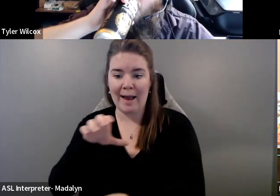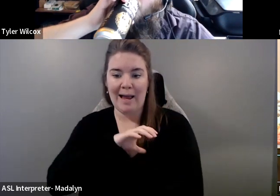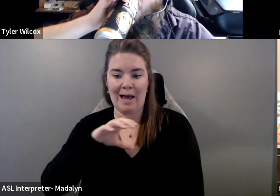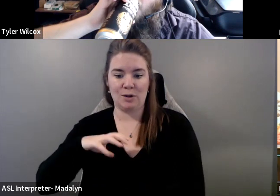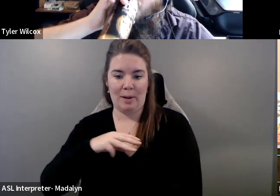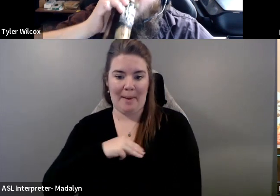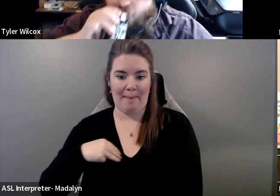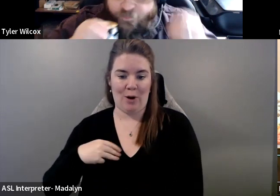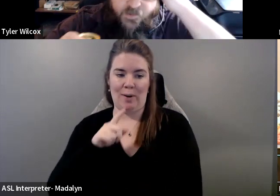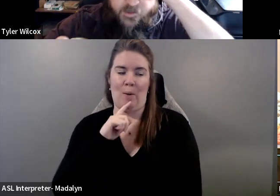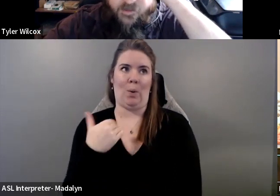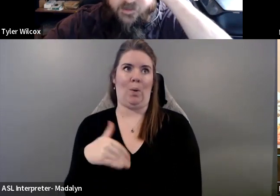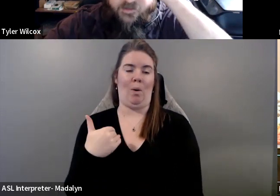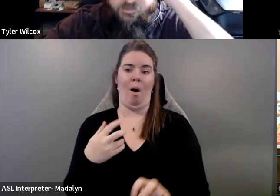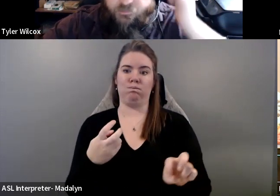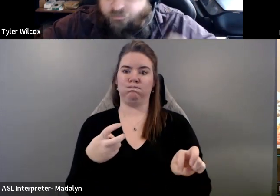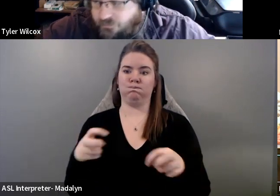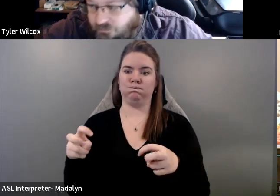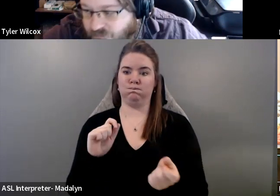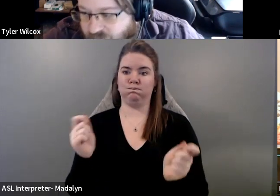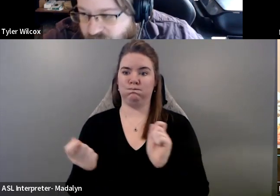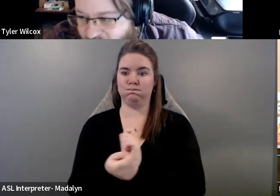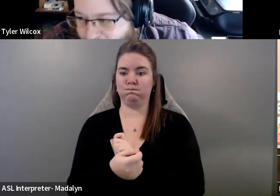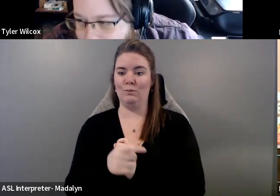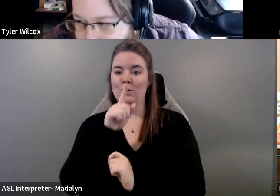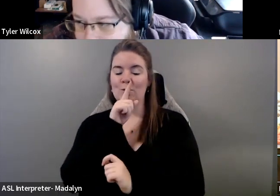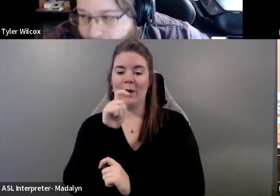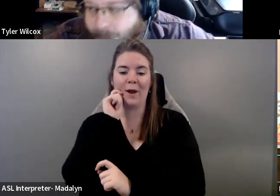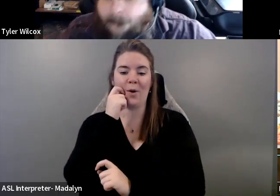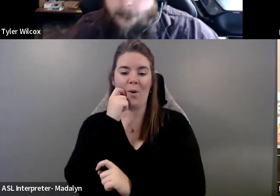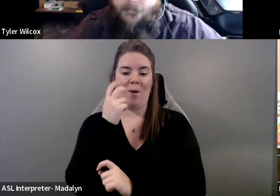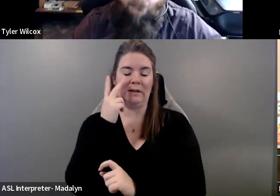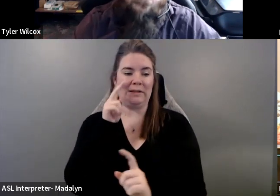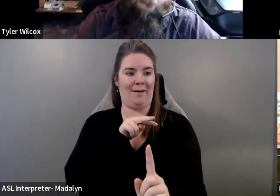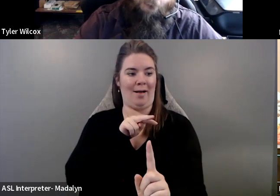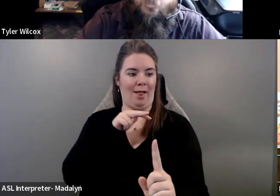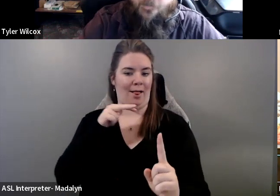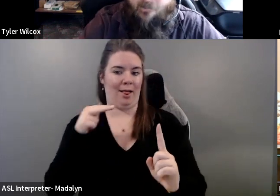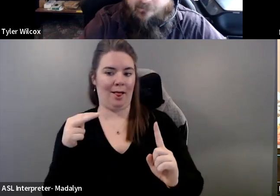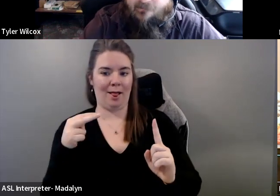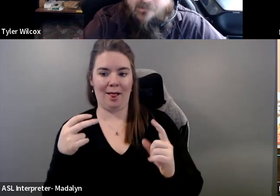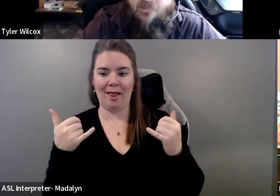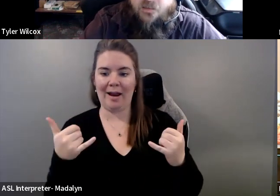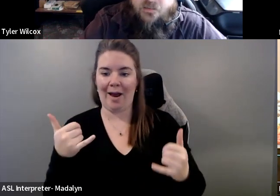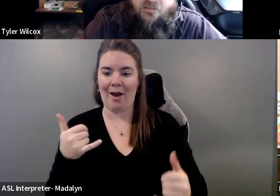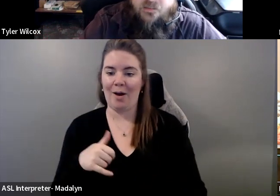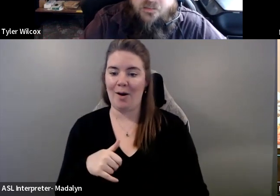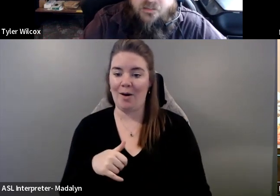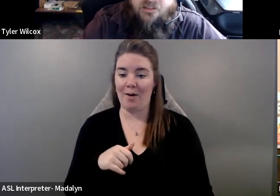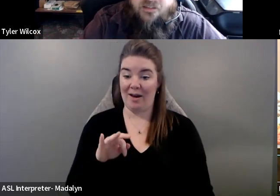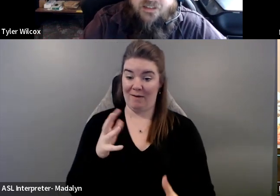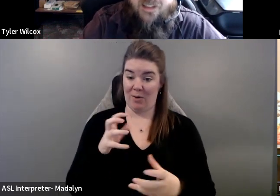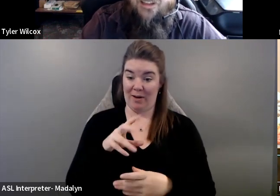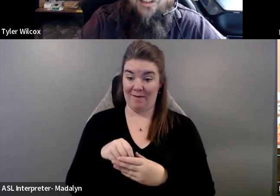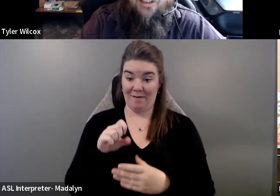quite a transition, and it's really kind of cool to be on the other side of things. But I guess who would ever want to be on a silk?